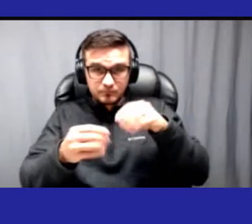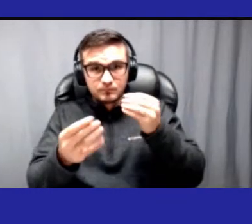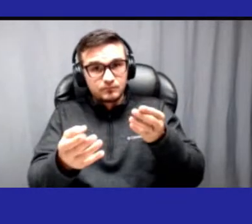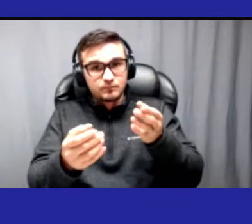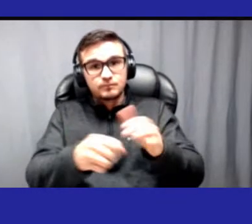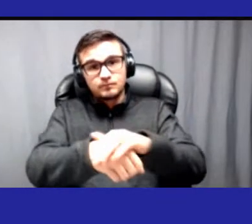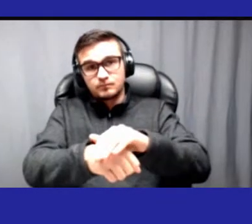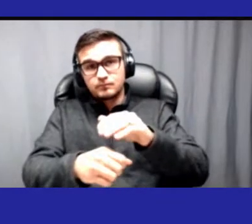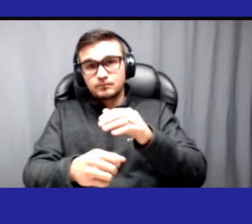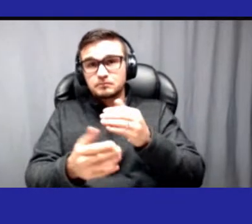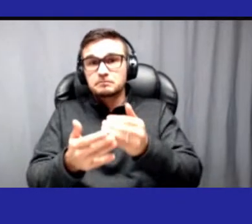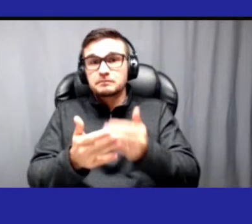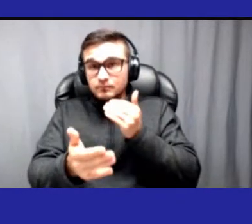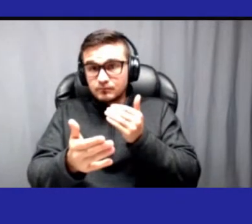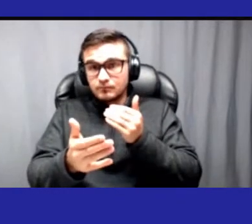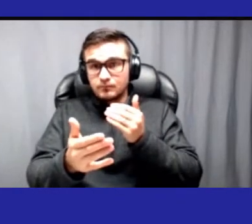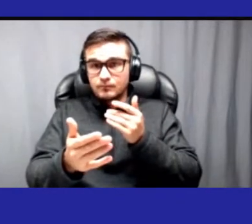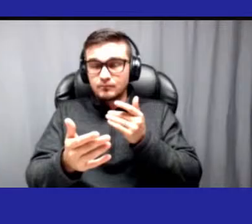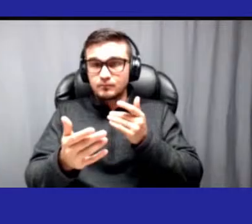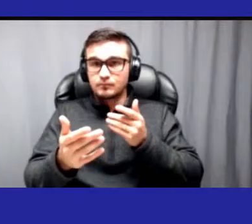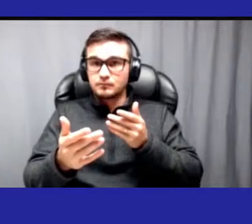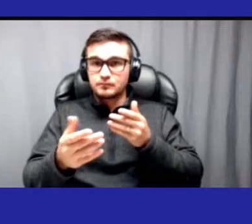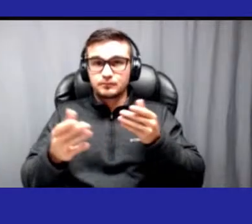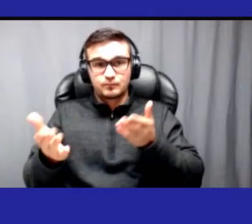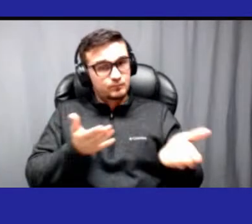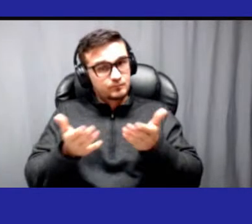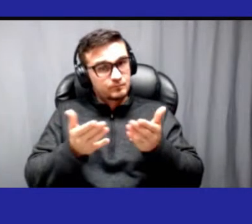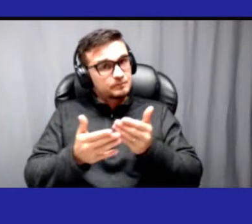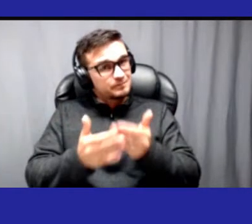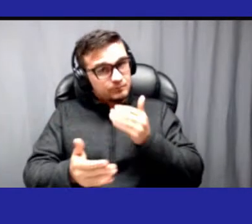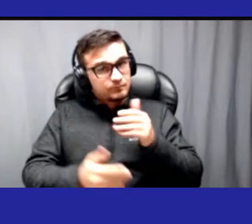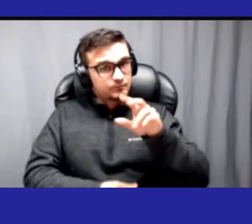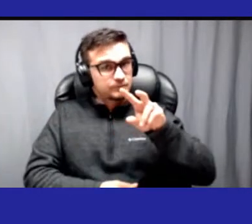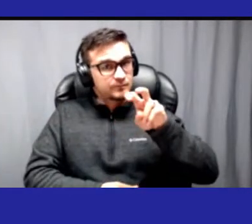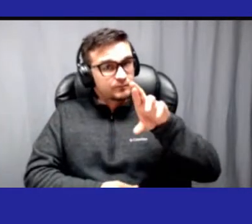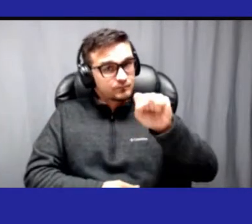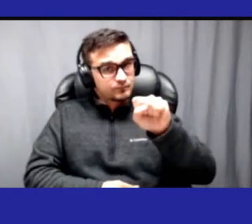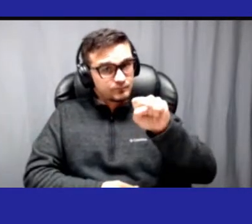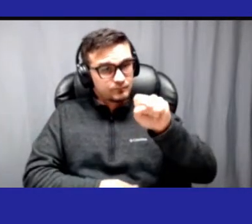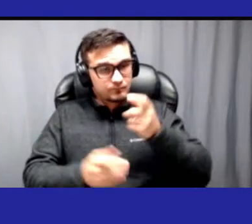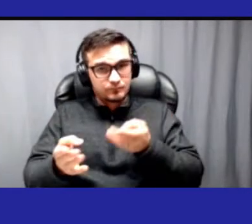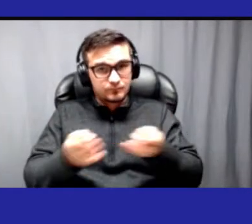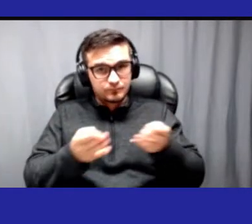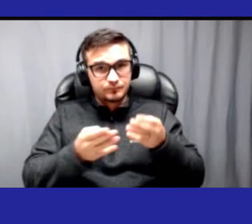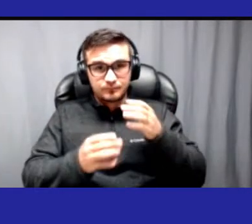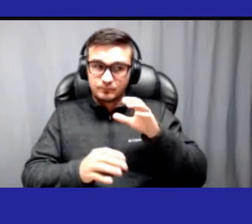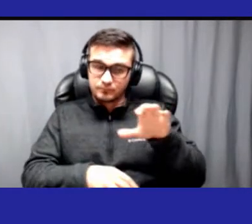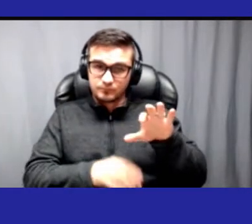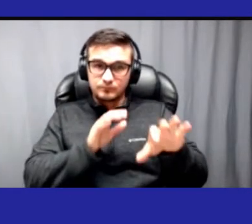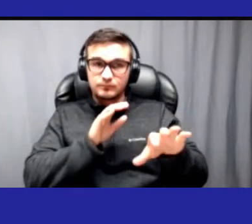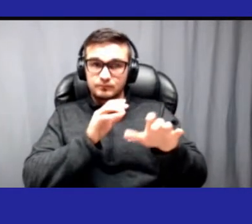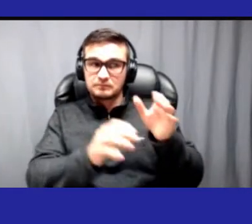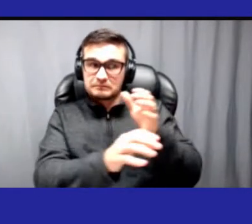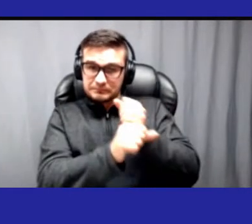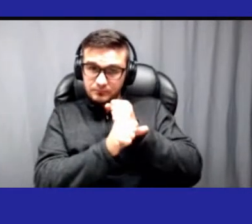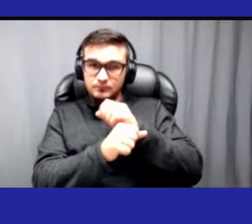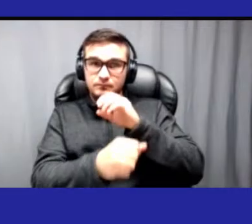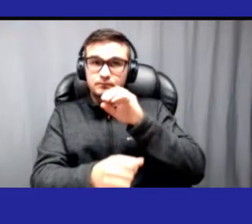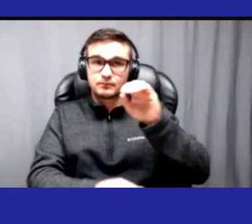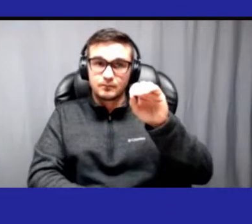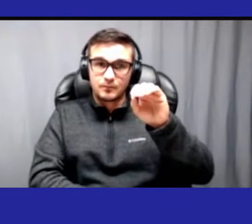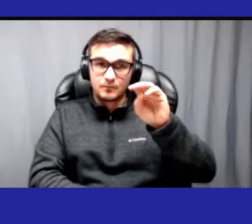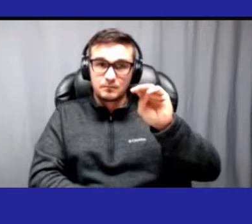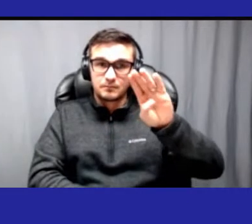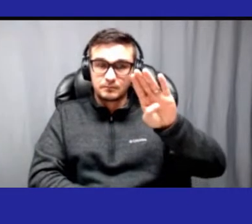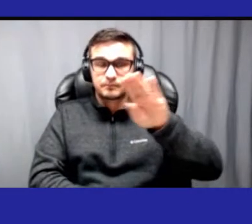services. Again, prior to vendors beginning services, we seek that OMB approval. The NTE here, the